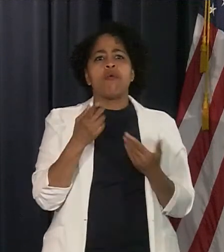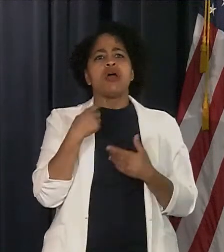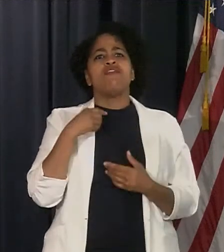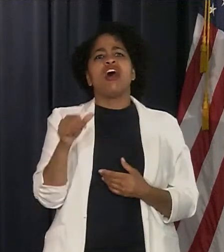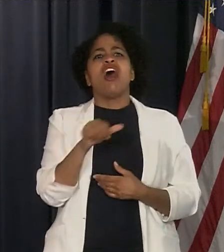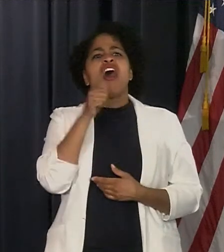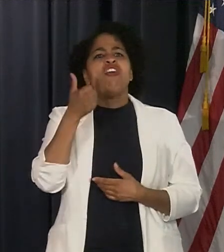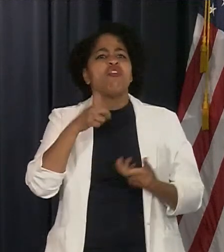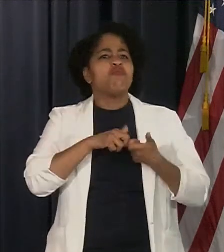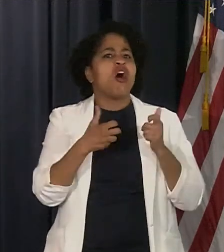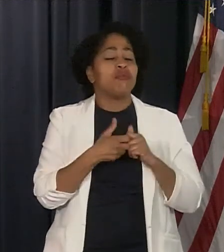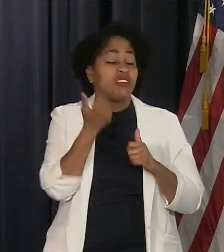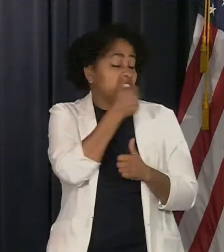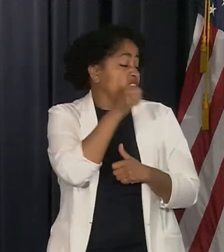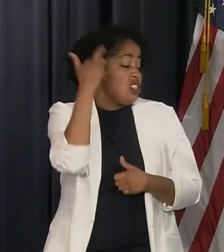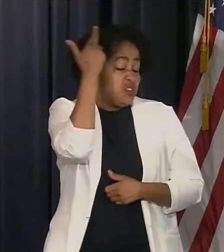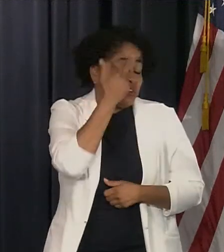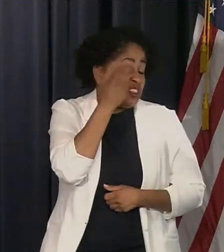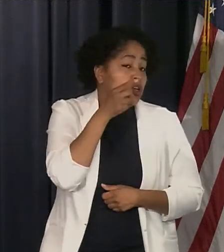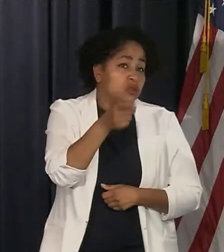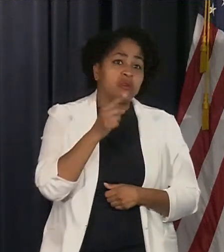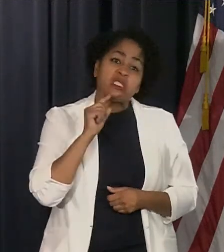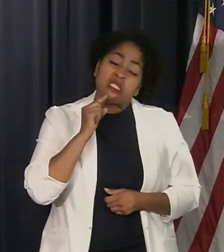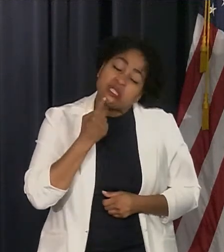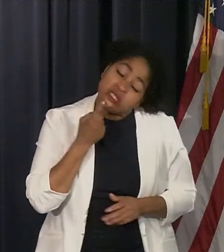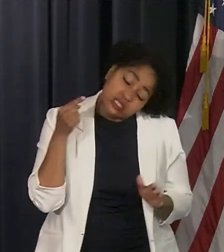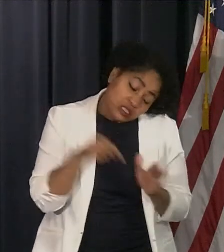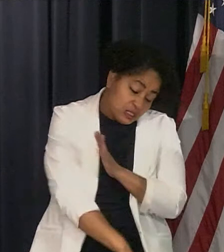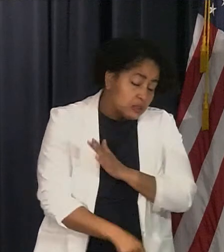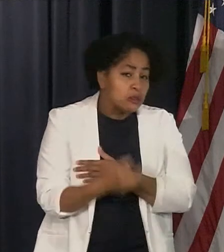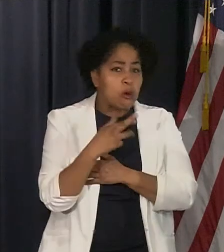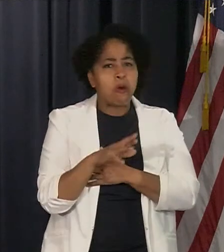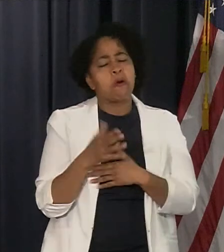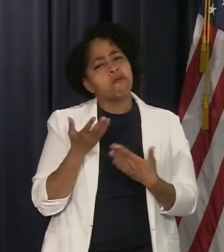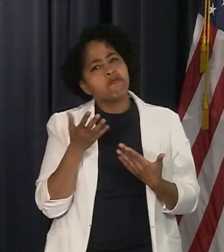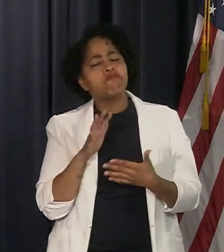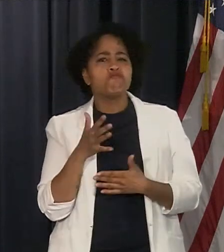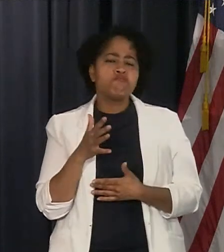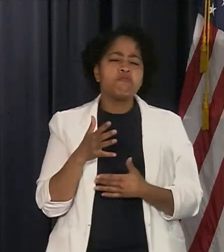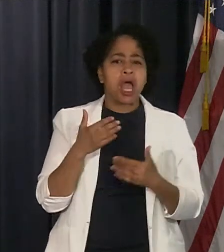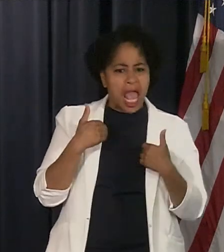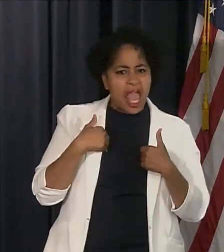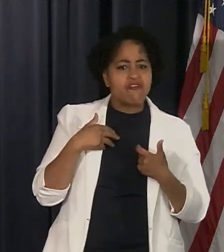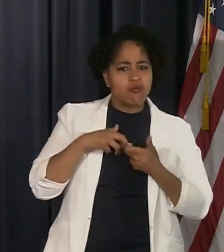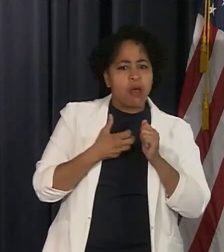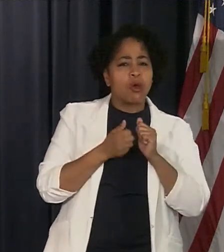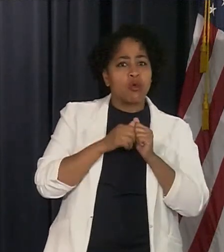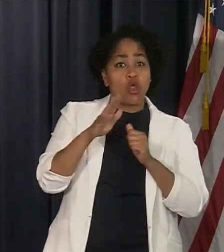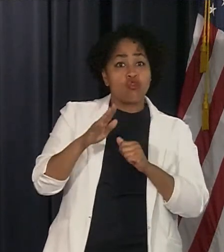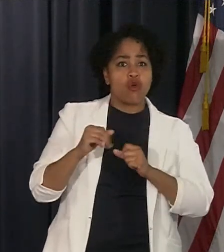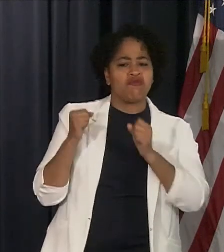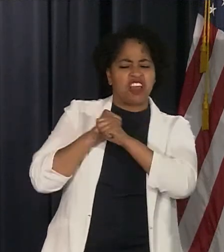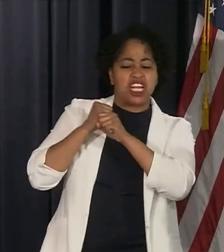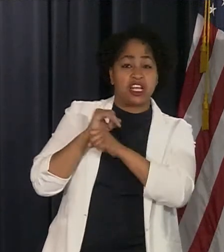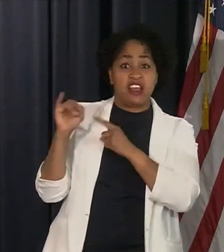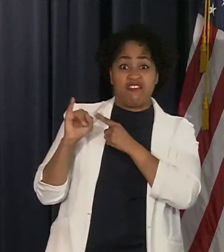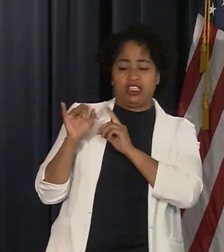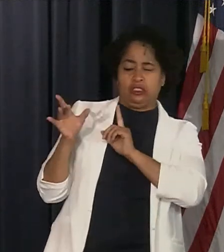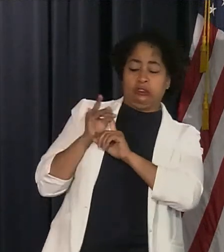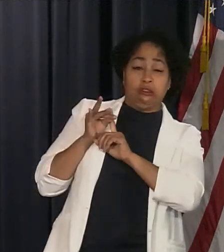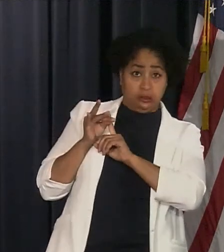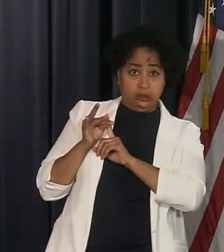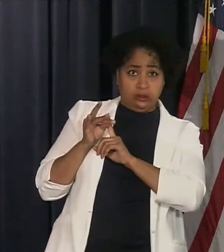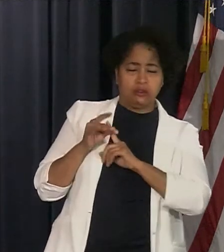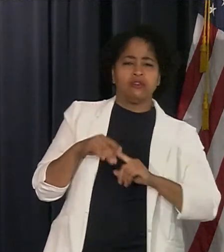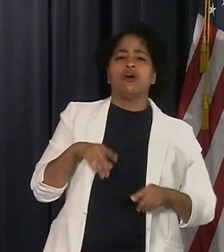those reasons you're severely or moderately immunocompromised, you are now approved for the third